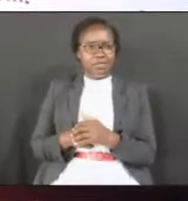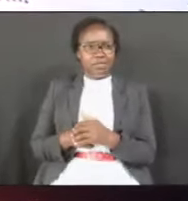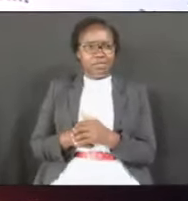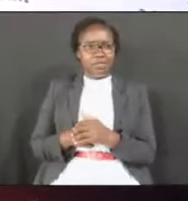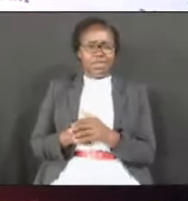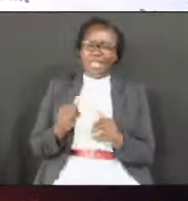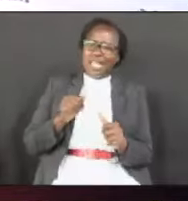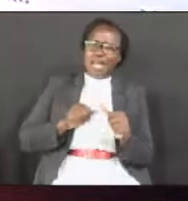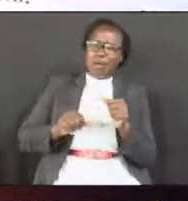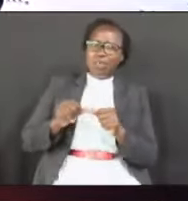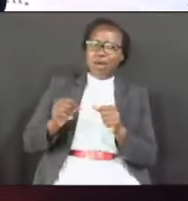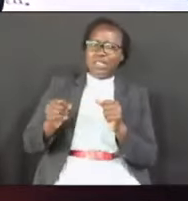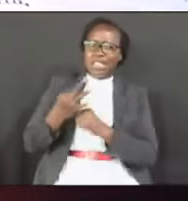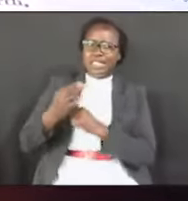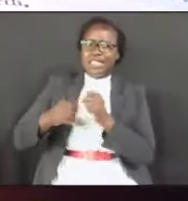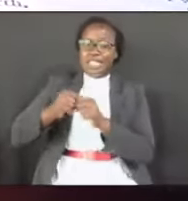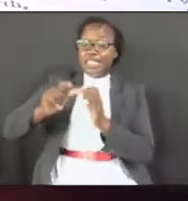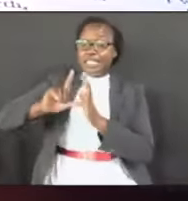about 13 years later,